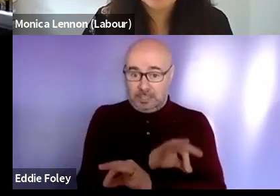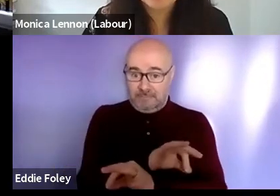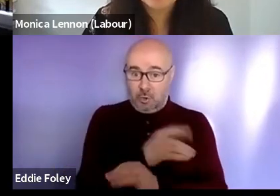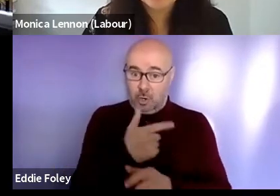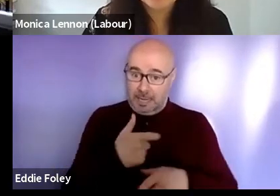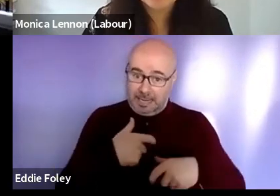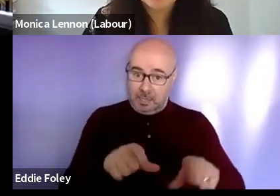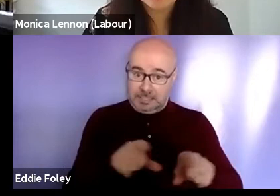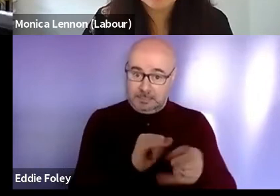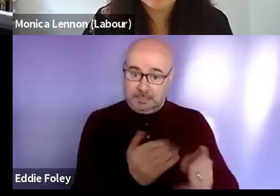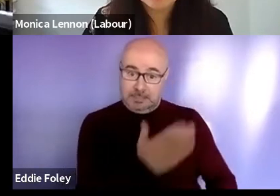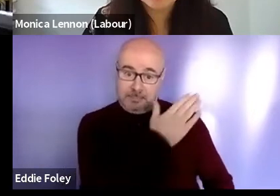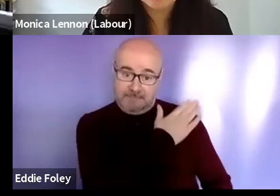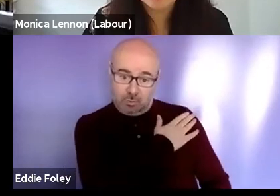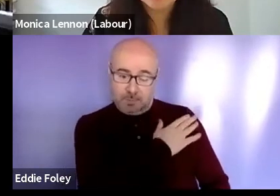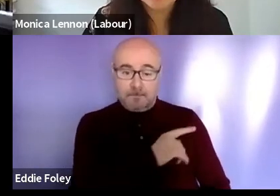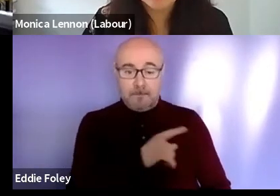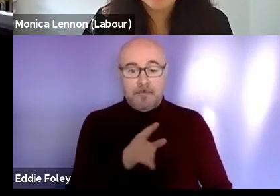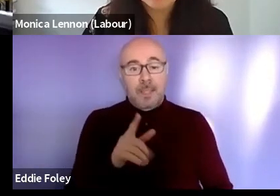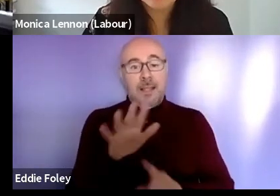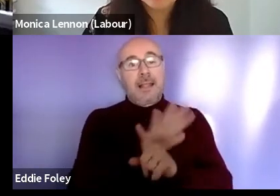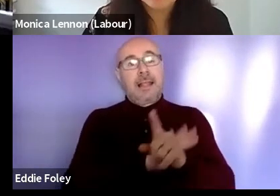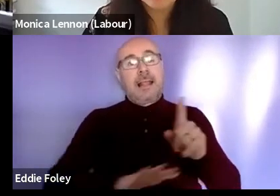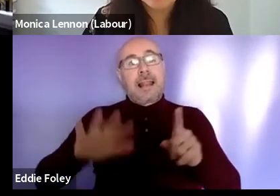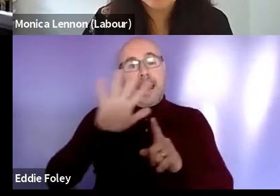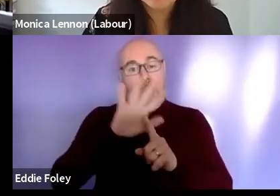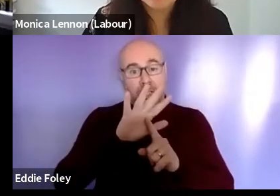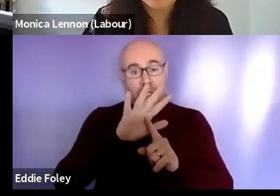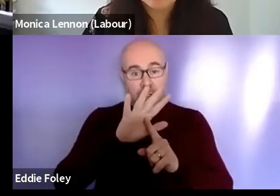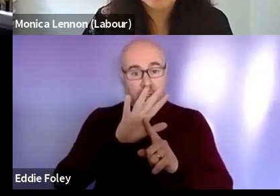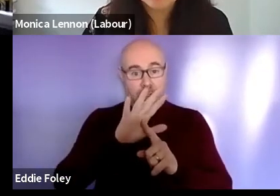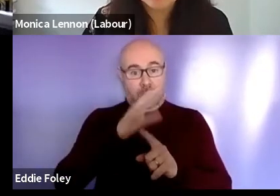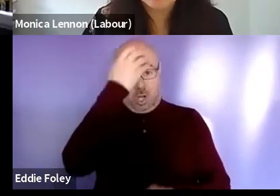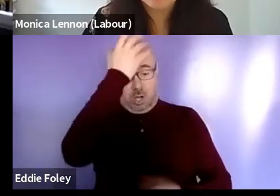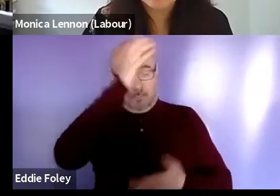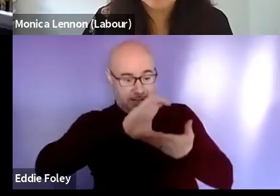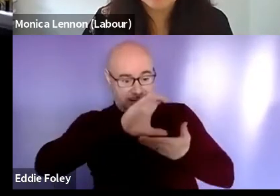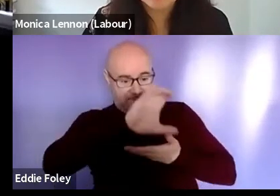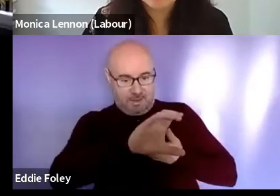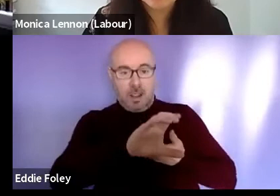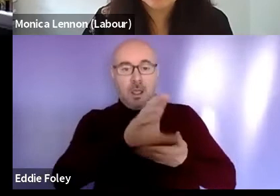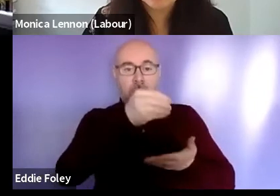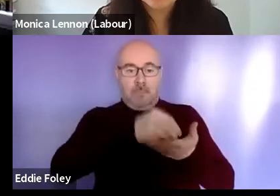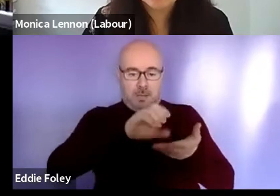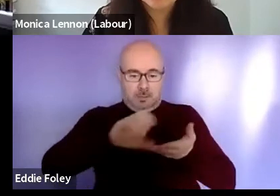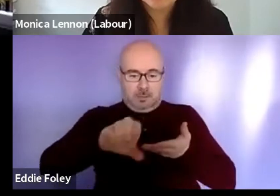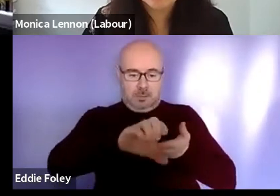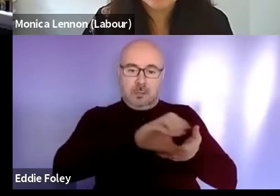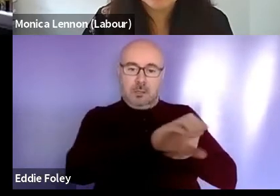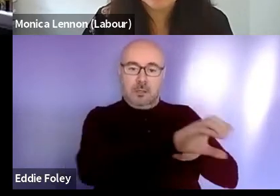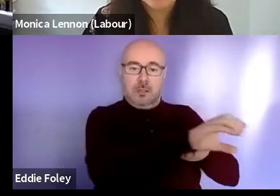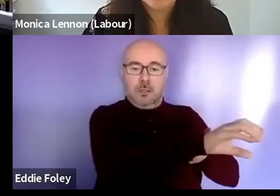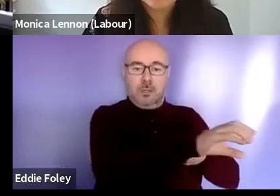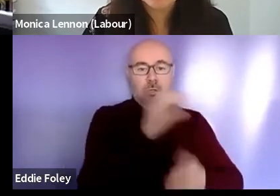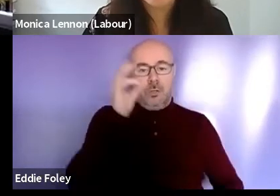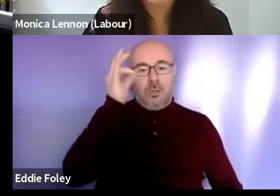but locally, locally managed, because we think that services are better managed. Just as a point of